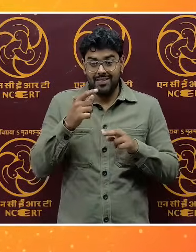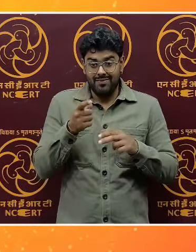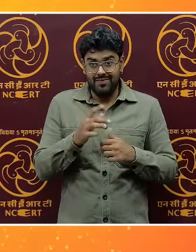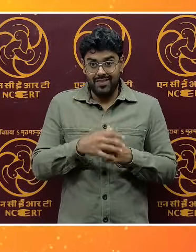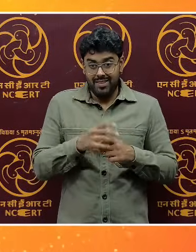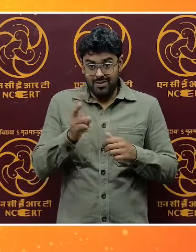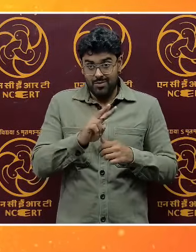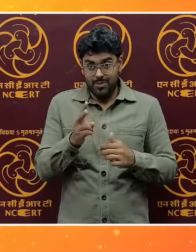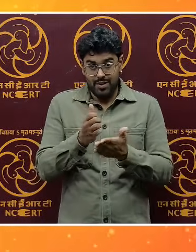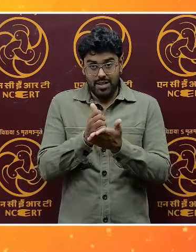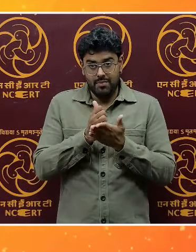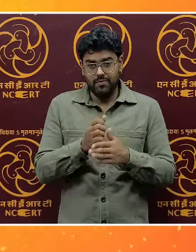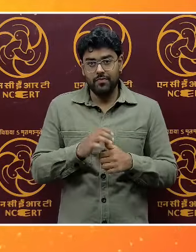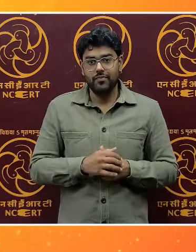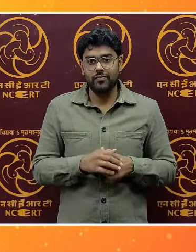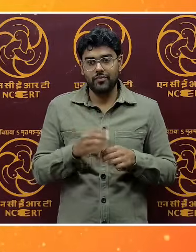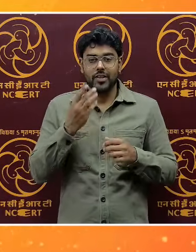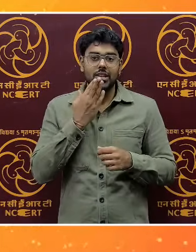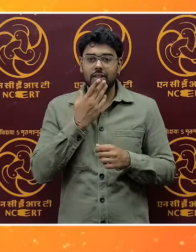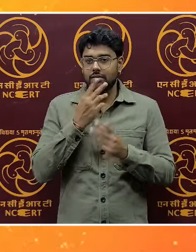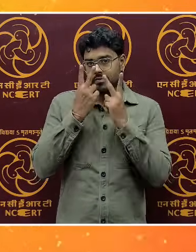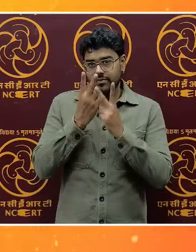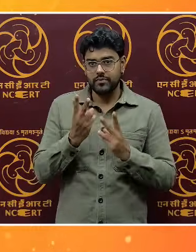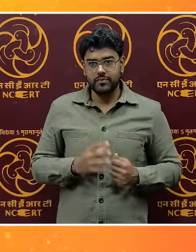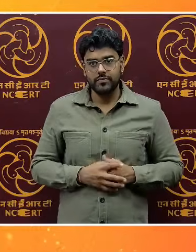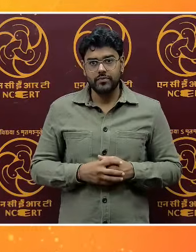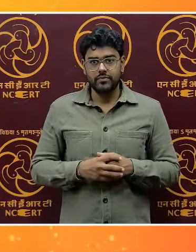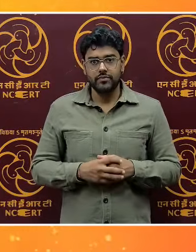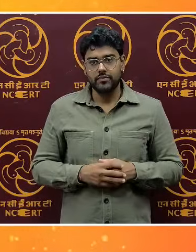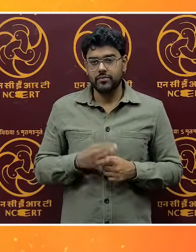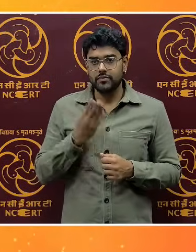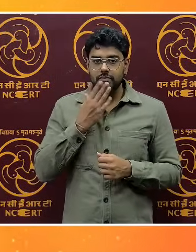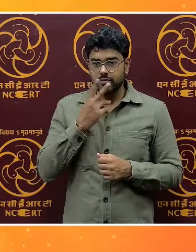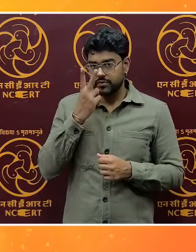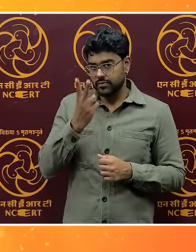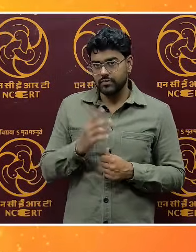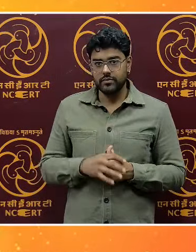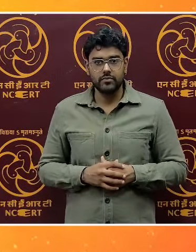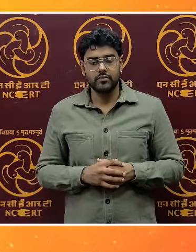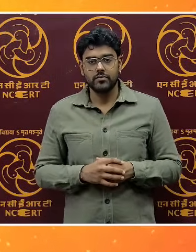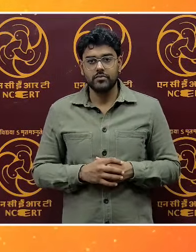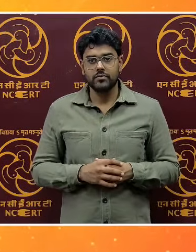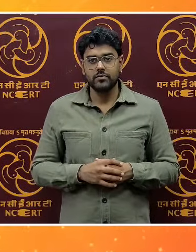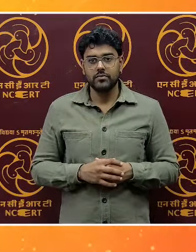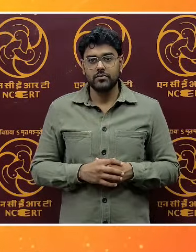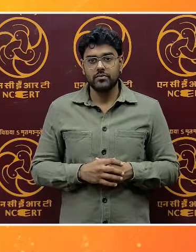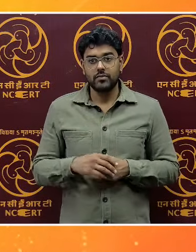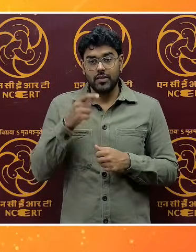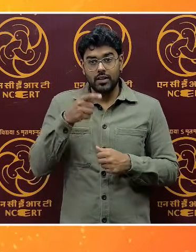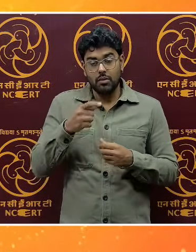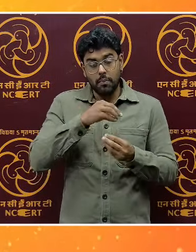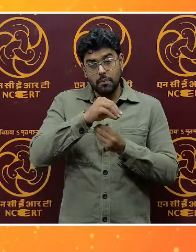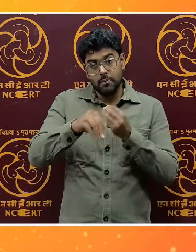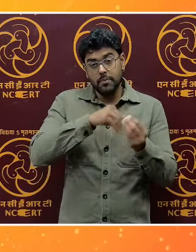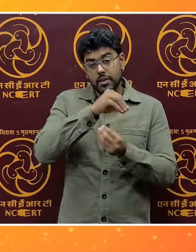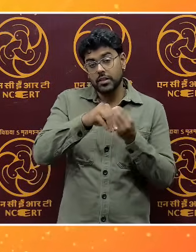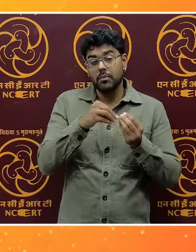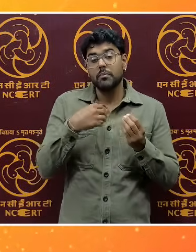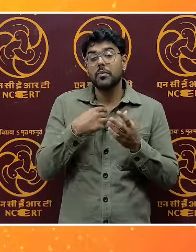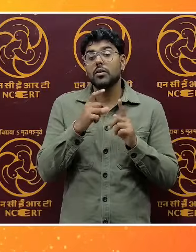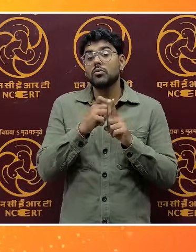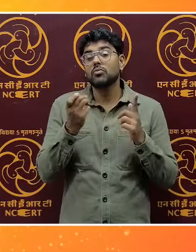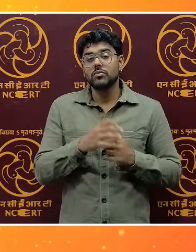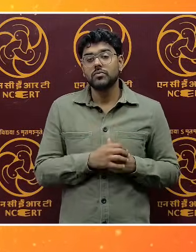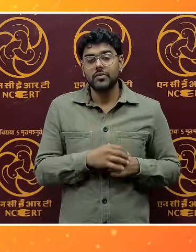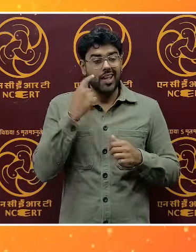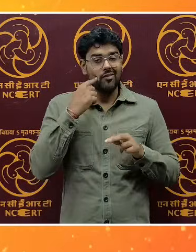these two, right, colors we have seen that these are the colors, right. So for forming a mixture, what I'll do if I need to